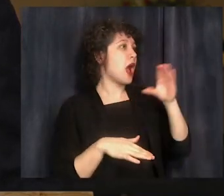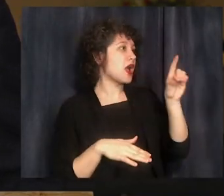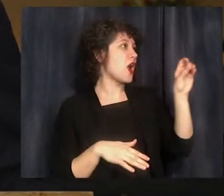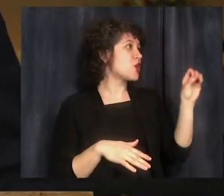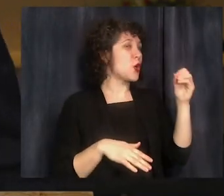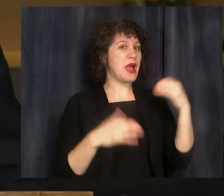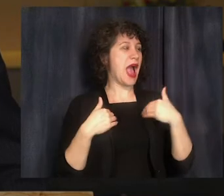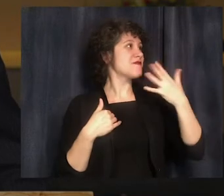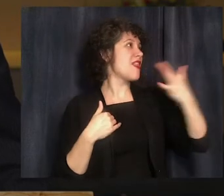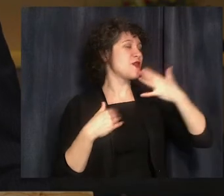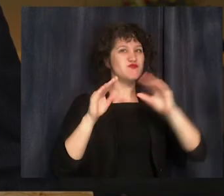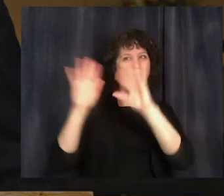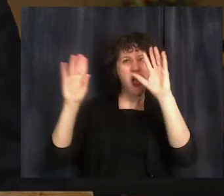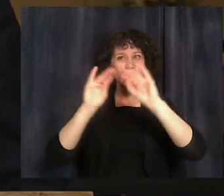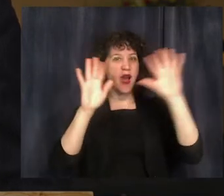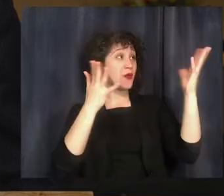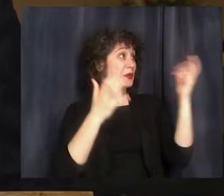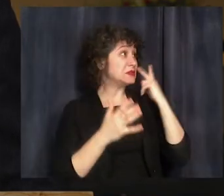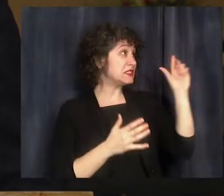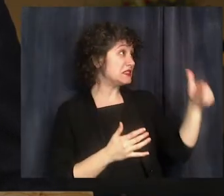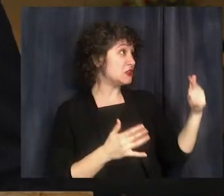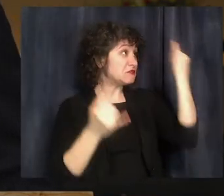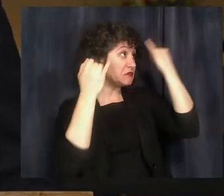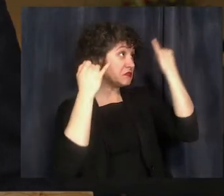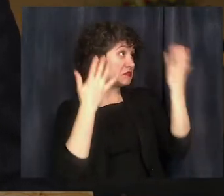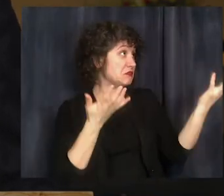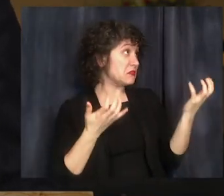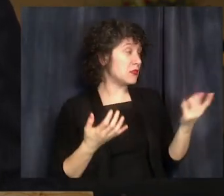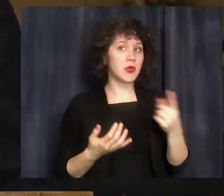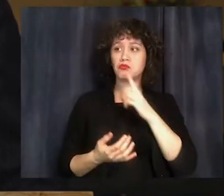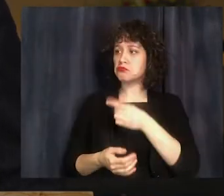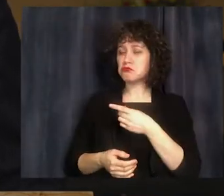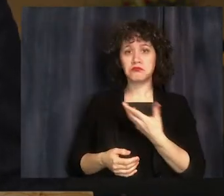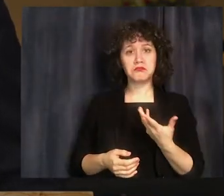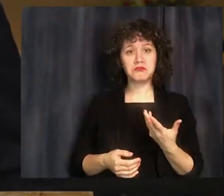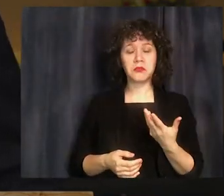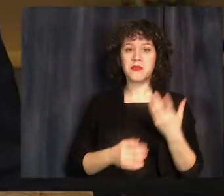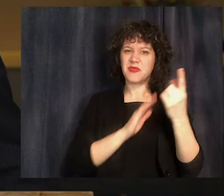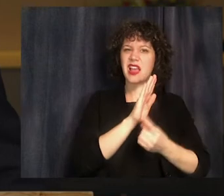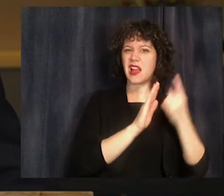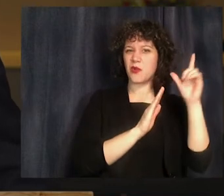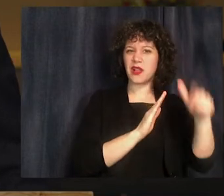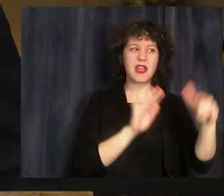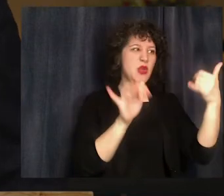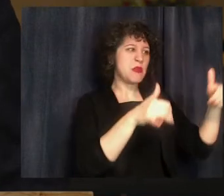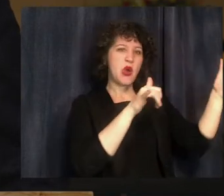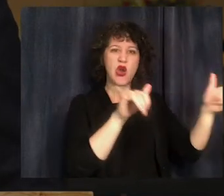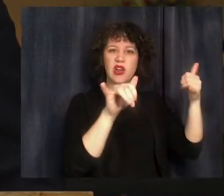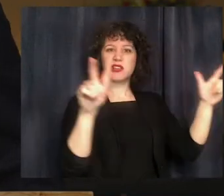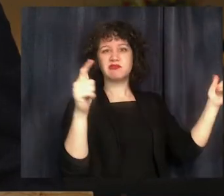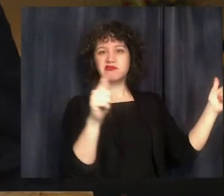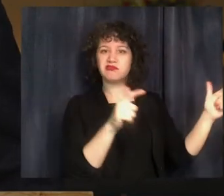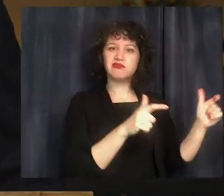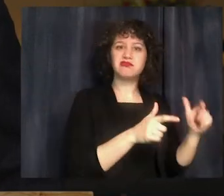bright colors and asked if I would like to see them later and get some possible ideas. I said, "Sure." About an hour later, as the party was